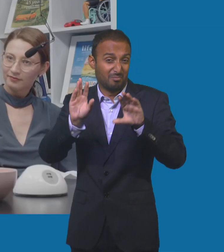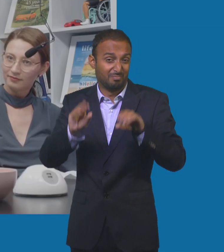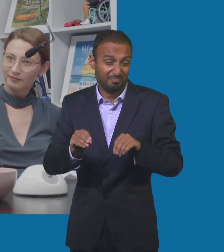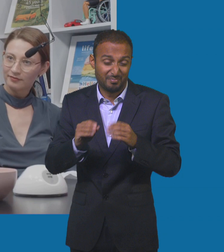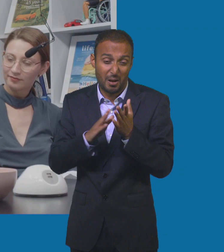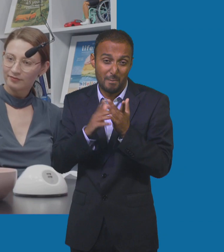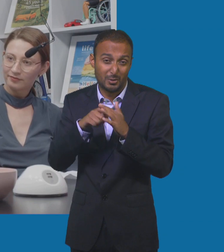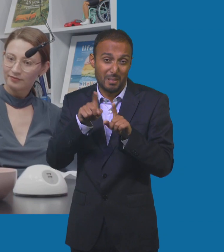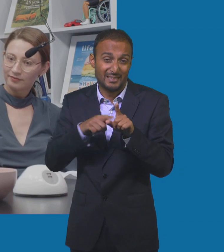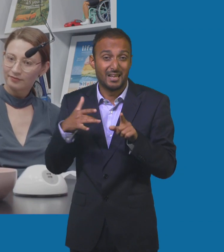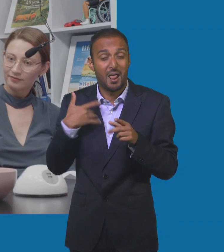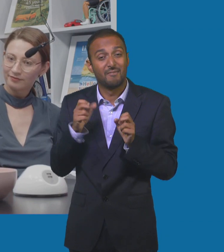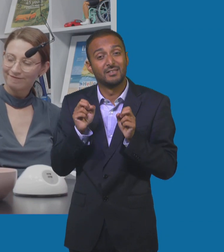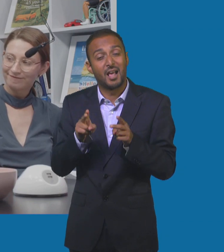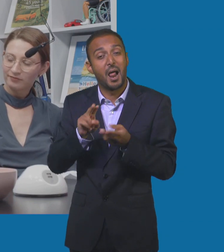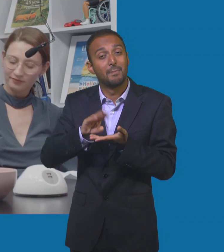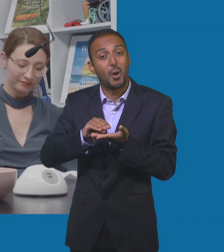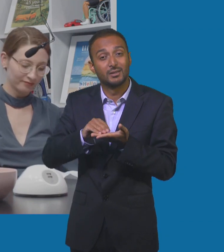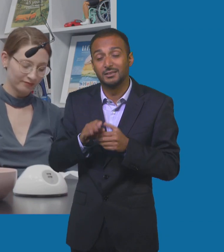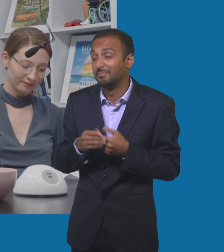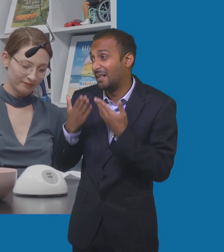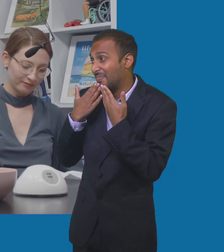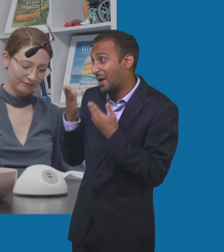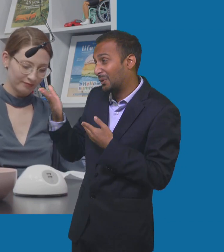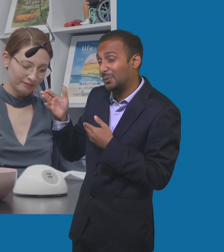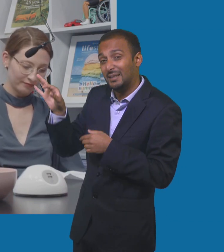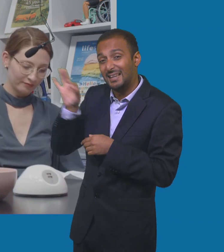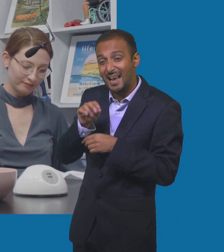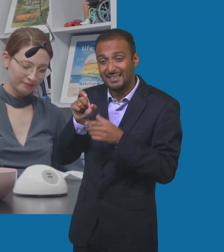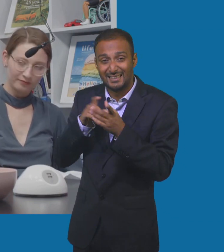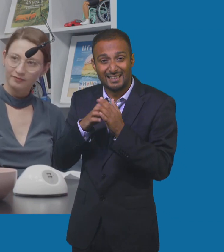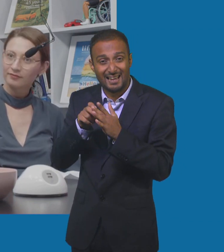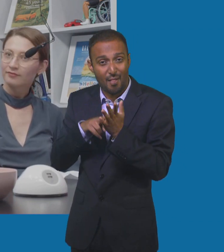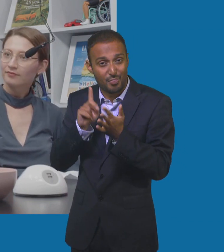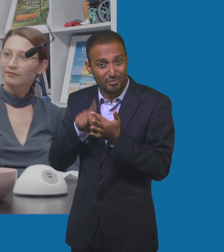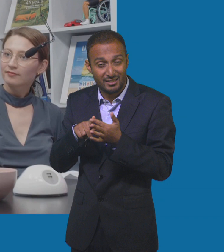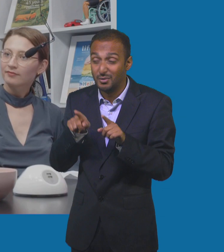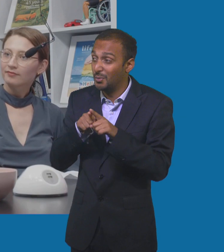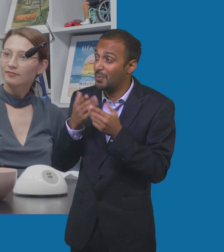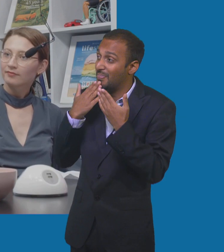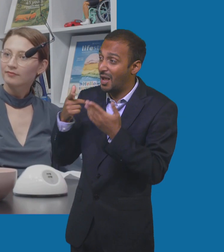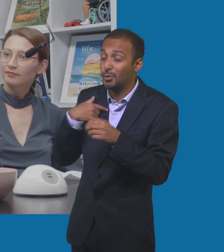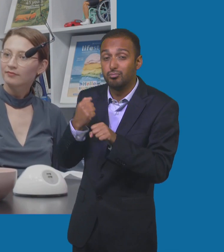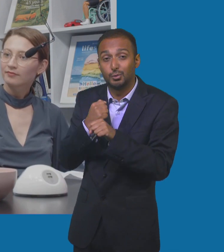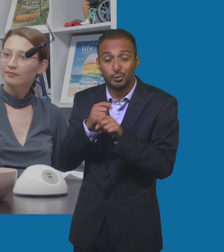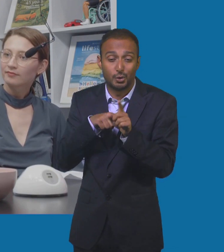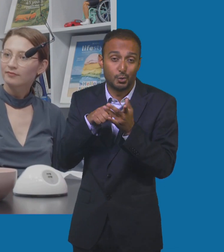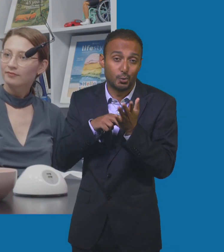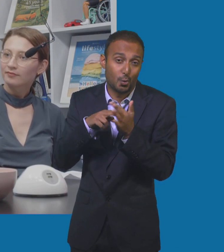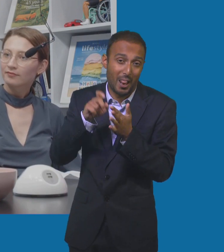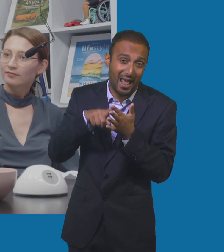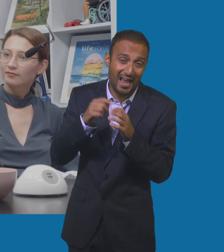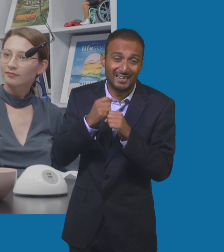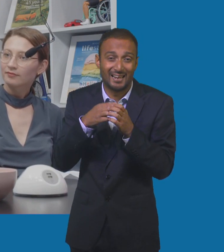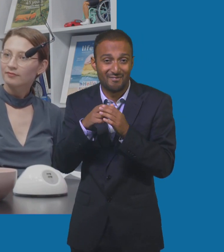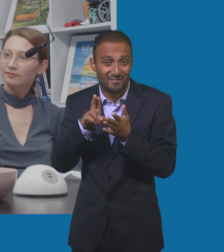Lifestyle Pod. A huge thank you to our guest, Catherine Marris. Thank you also to our producer, Yelaine Gaffan at Rethink Audio,